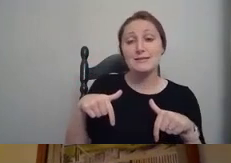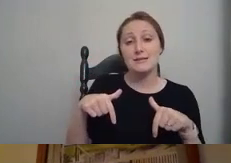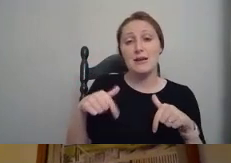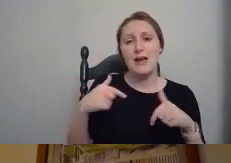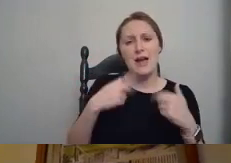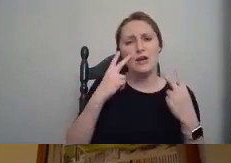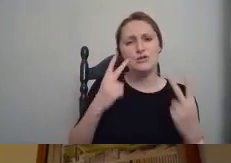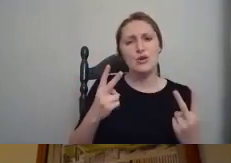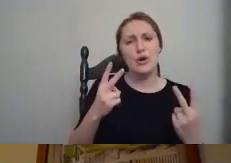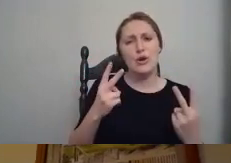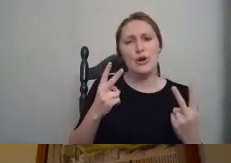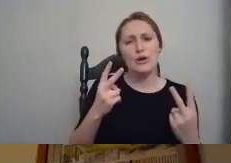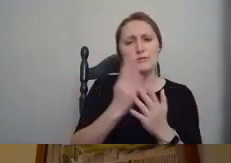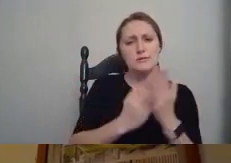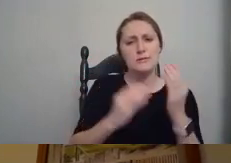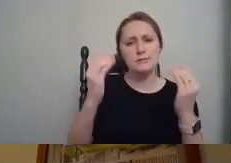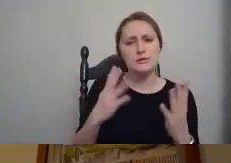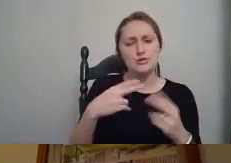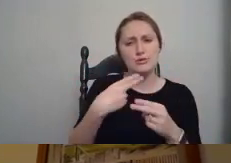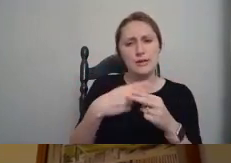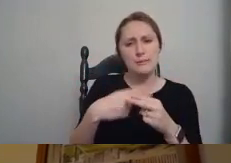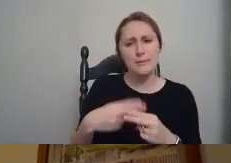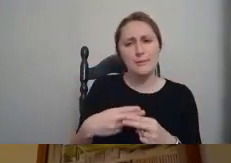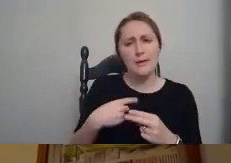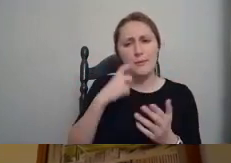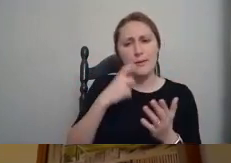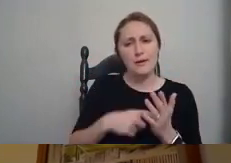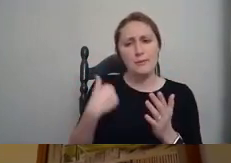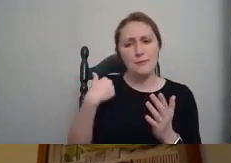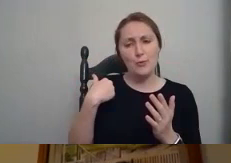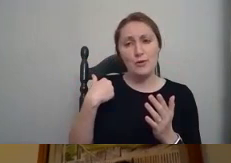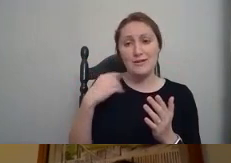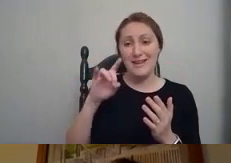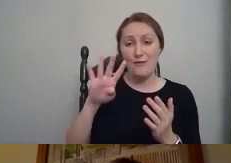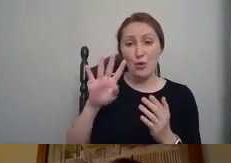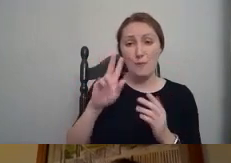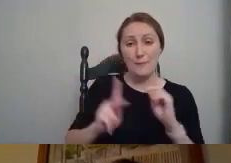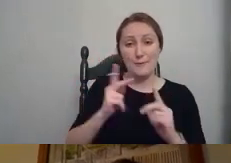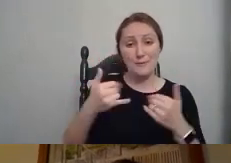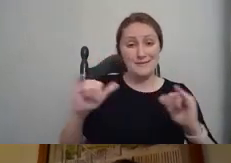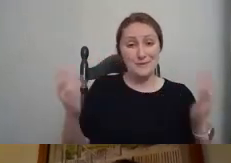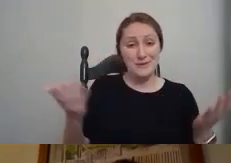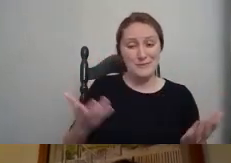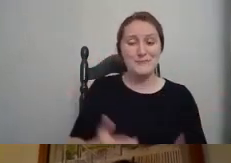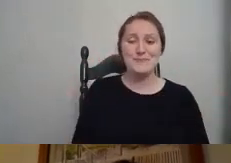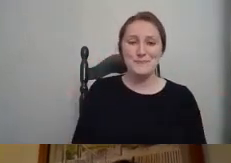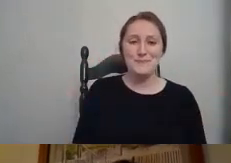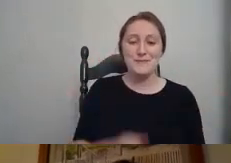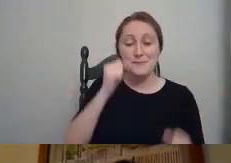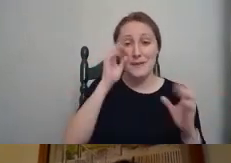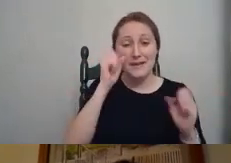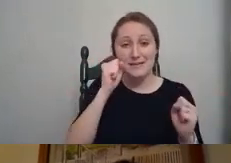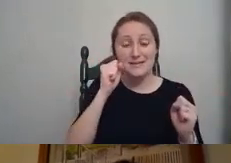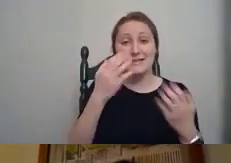some teacher names I recognized before. Gosh, there's 84 people still with us. Amazing. Thank